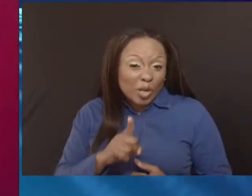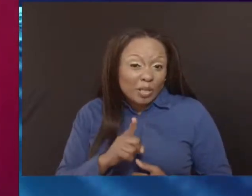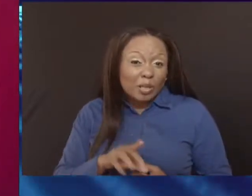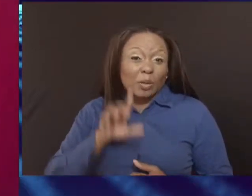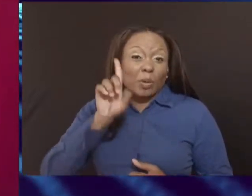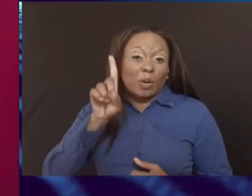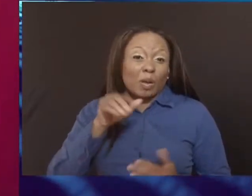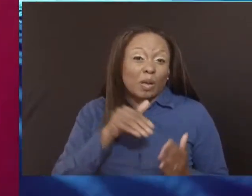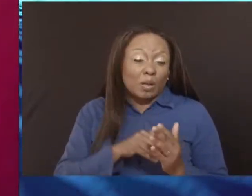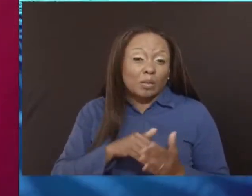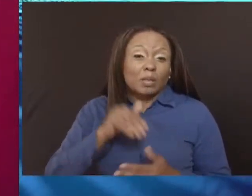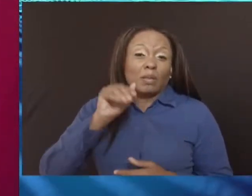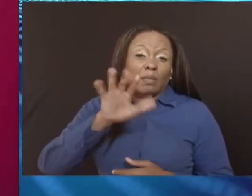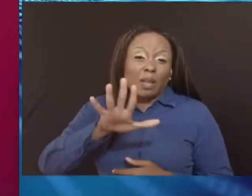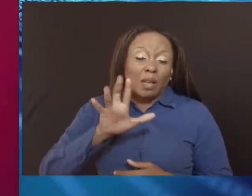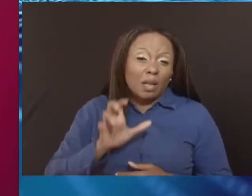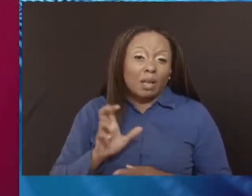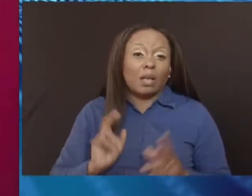earlier, in